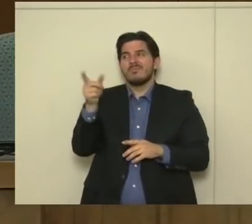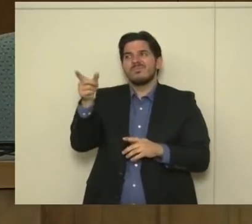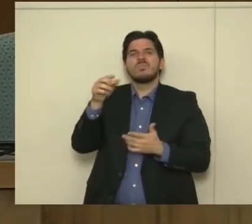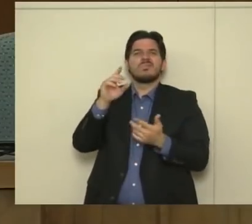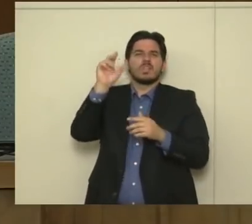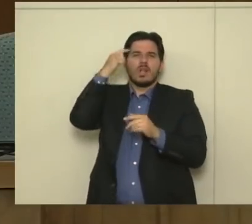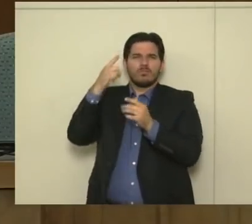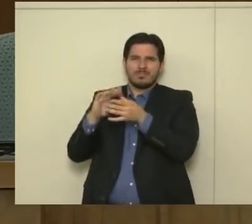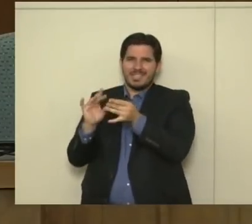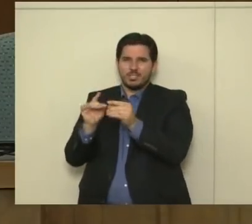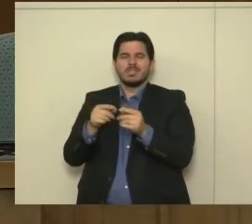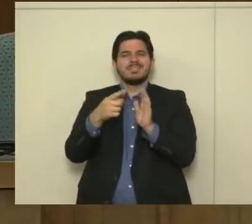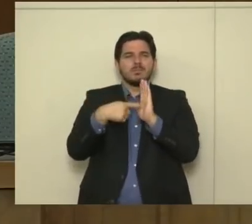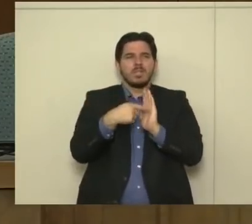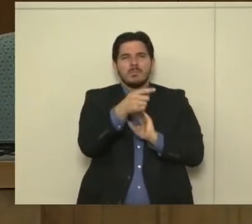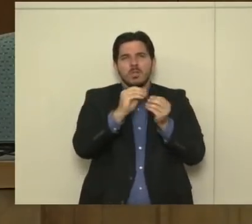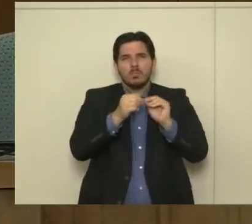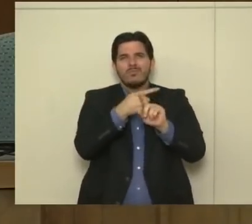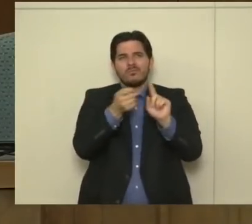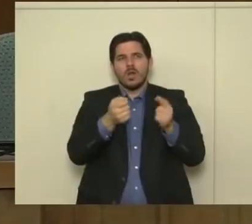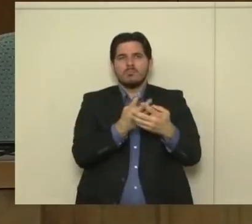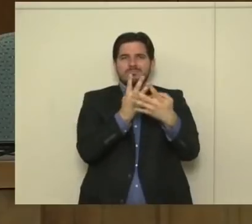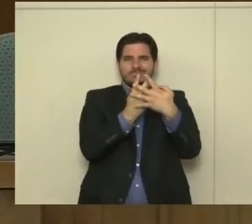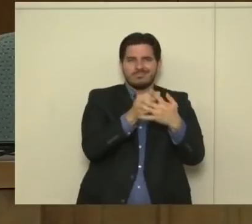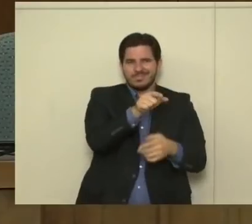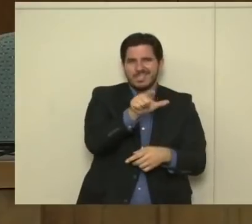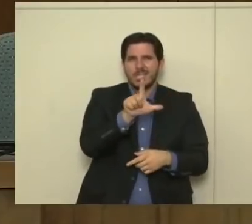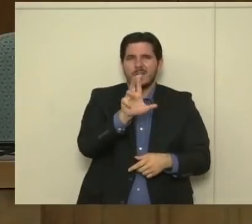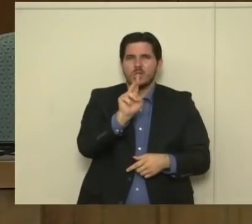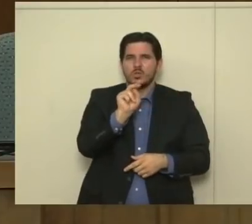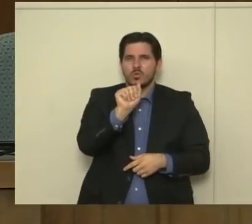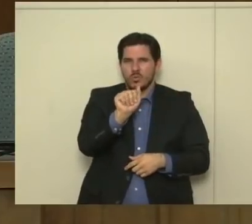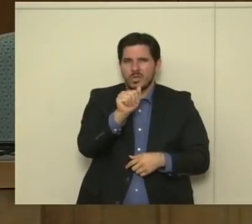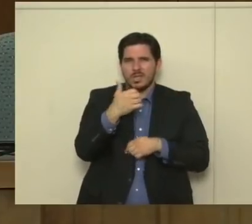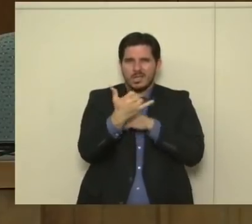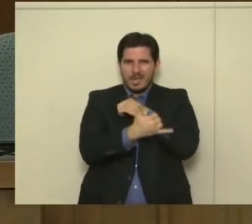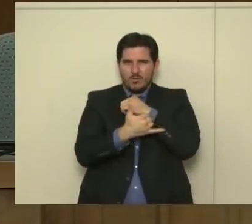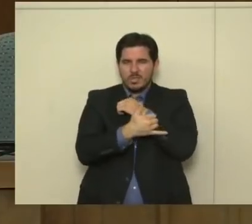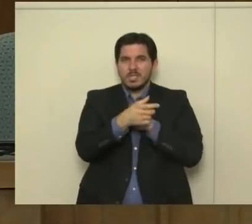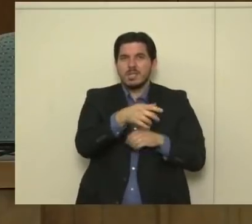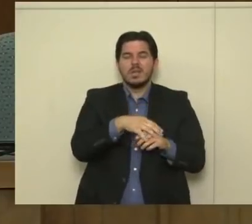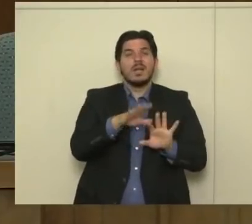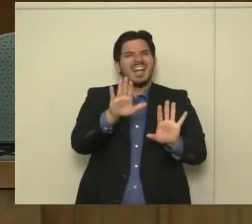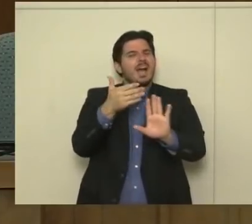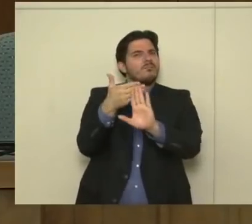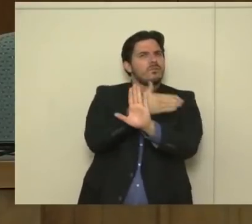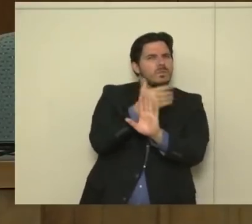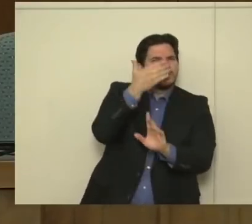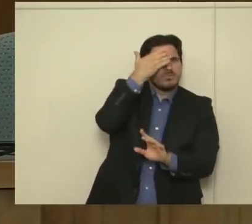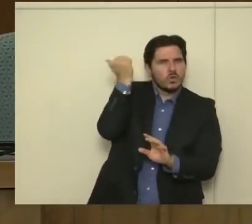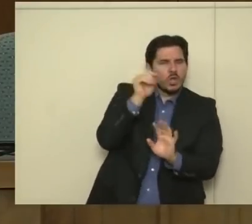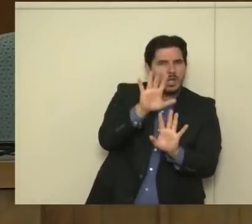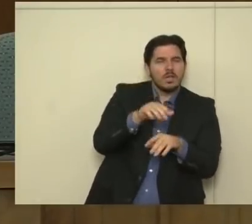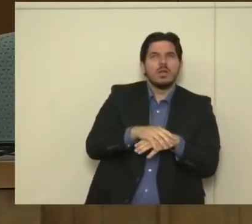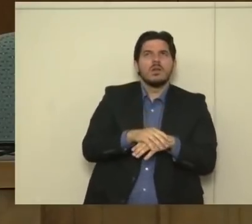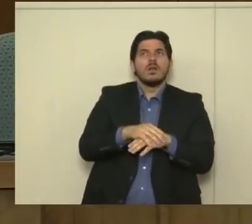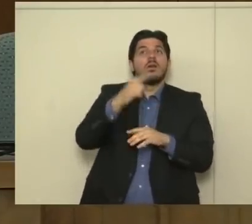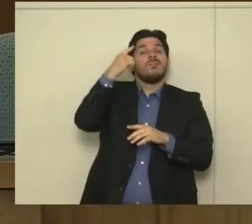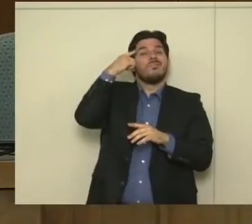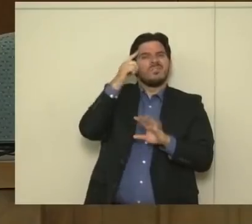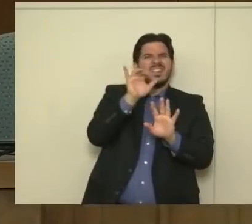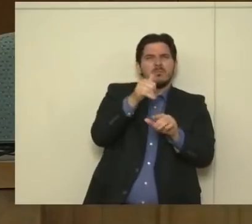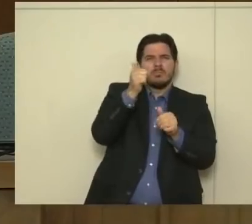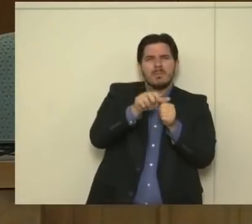center facility in Luna County. And I did forget to say earlier that for the purposes of school reopenings and that red, yellow, green